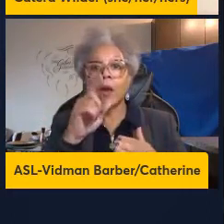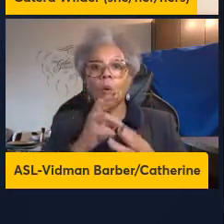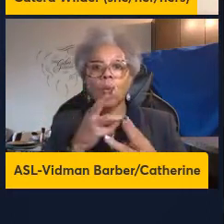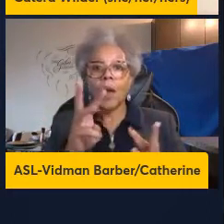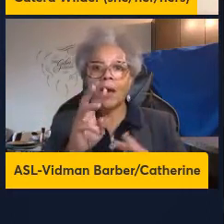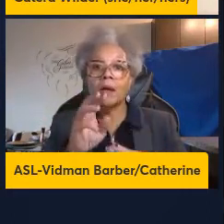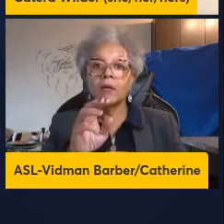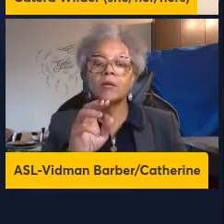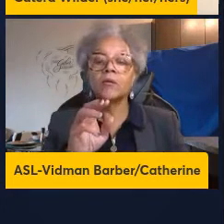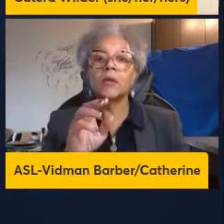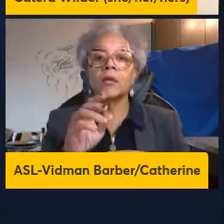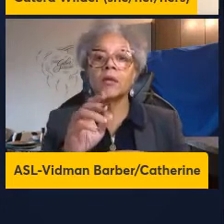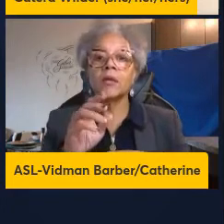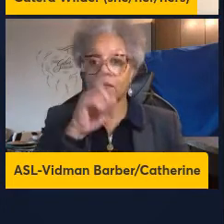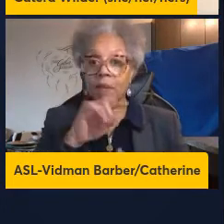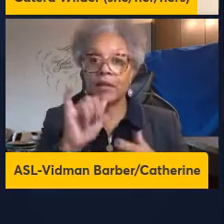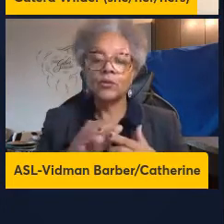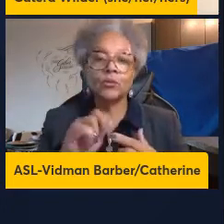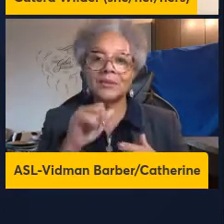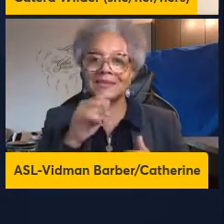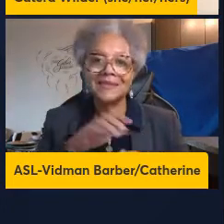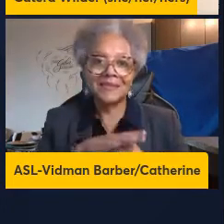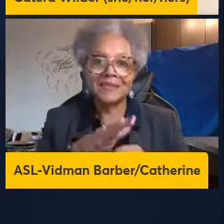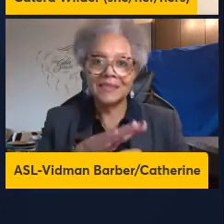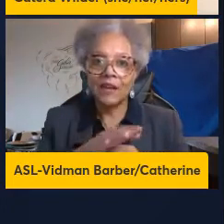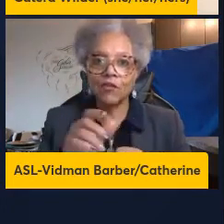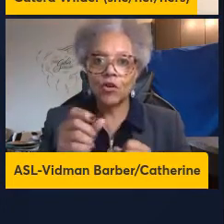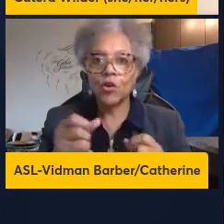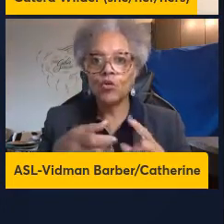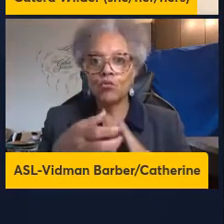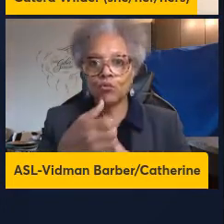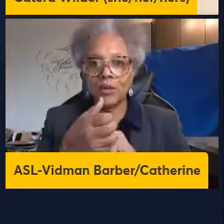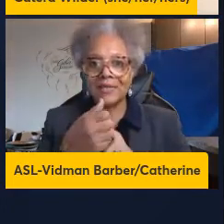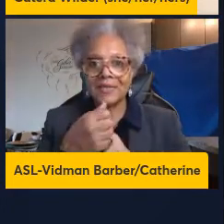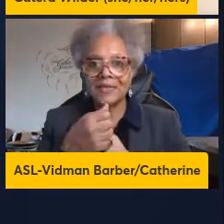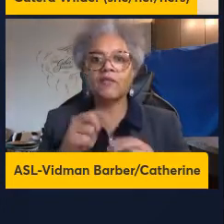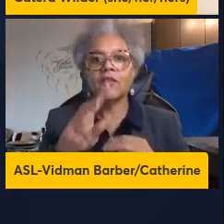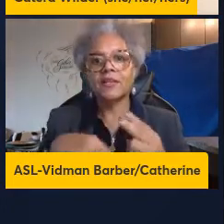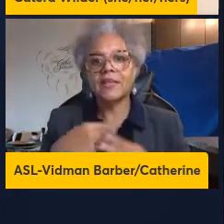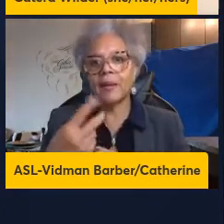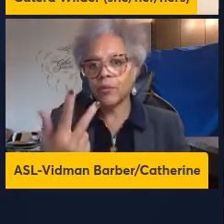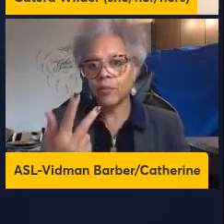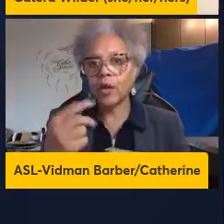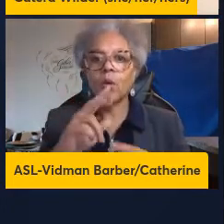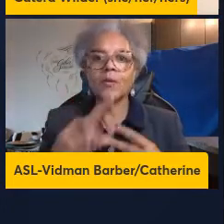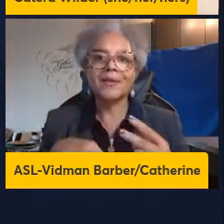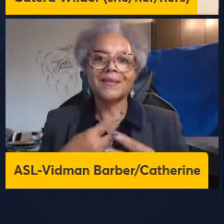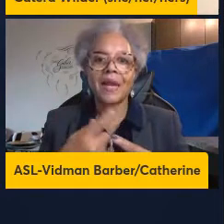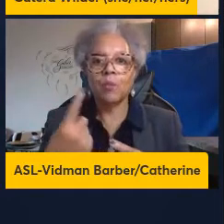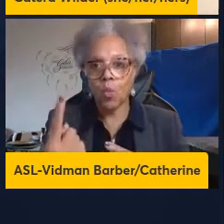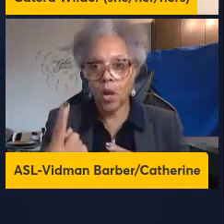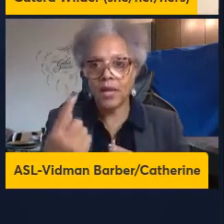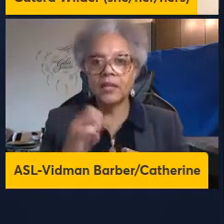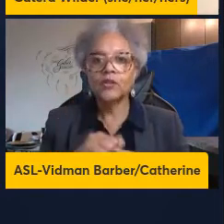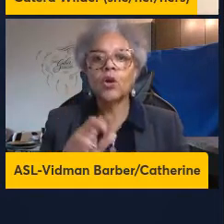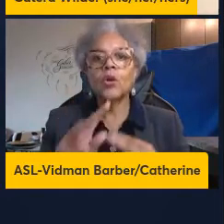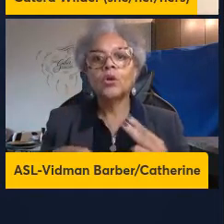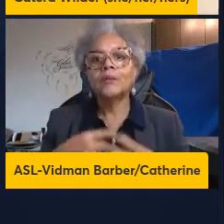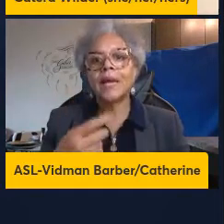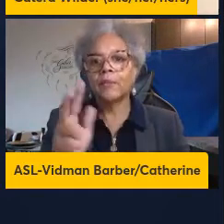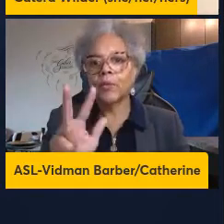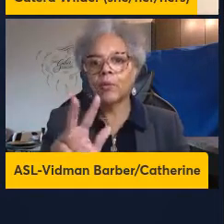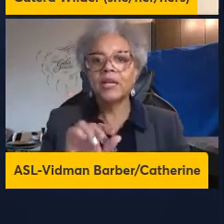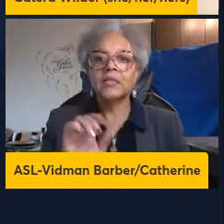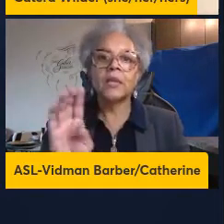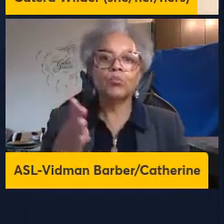who were deficient for the receptors for the type 3 interferon pathway or the type 1. So type 3 is in blue and